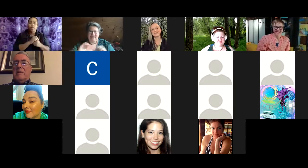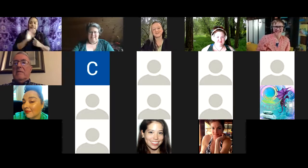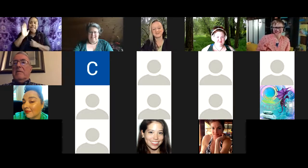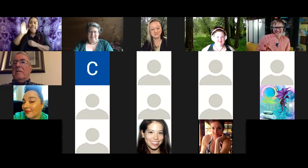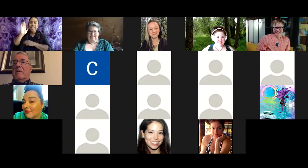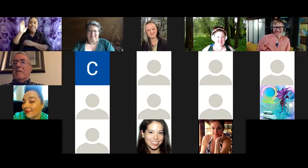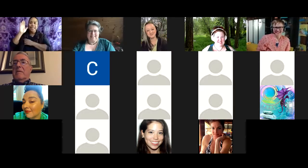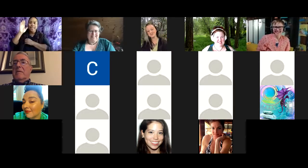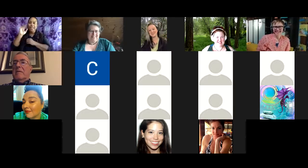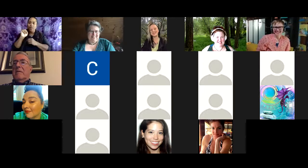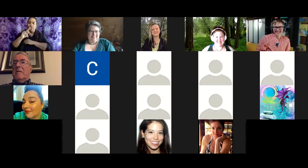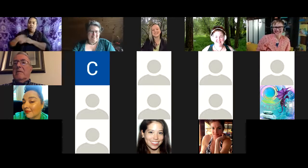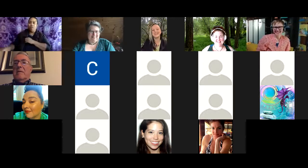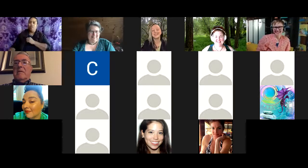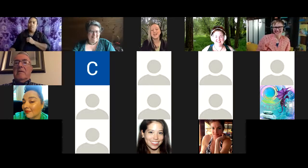All right, go ahead.